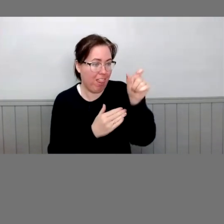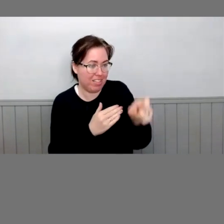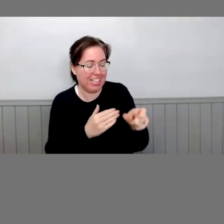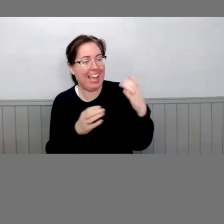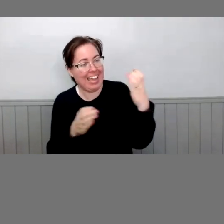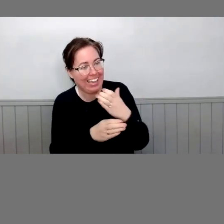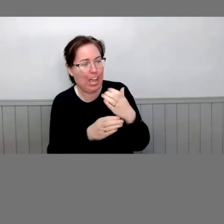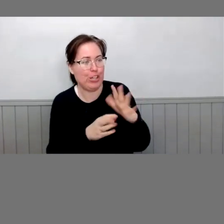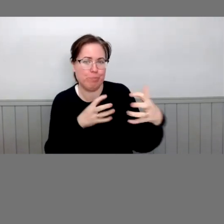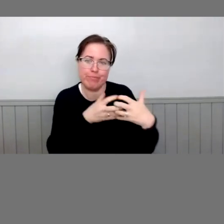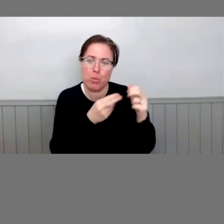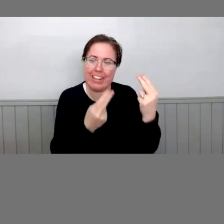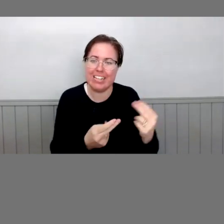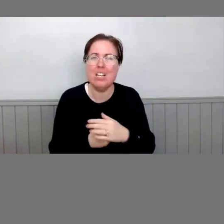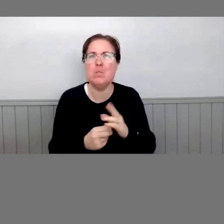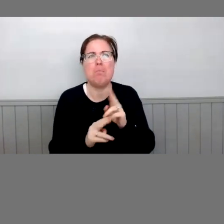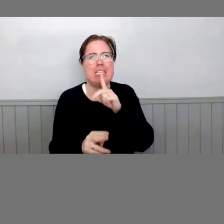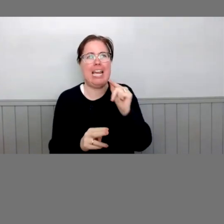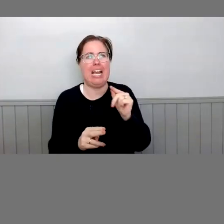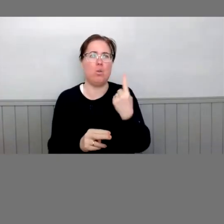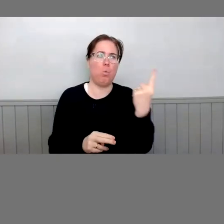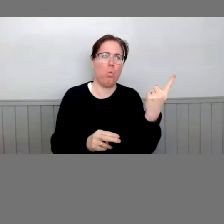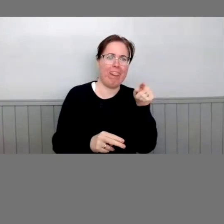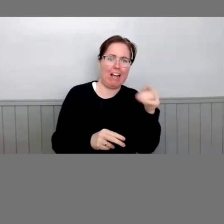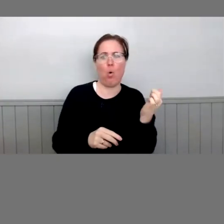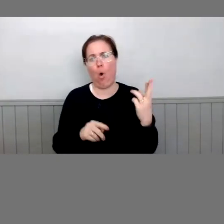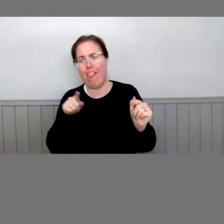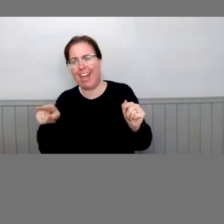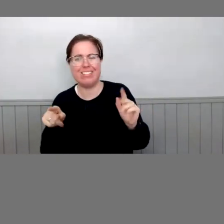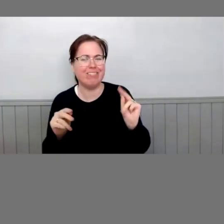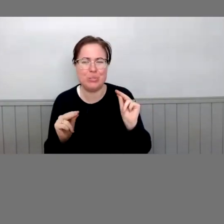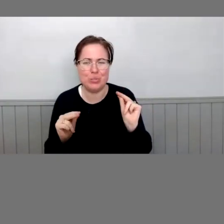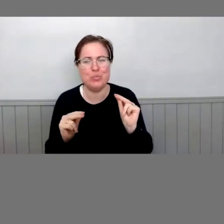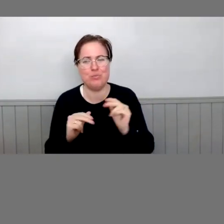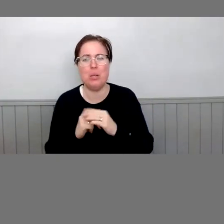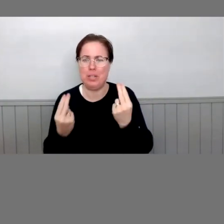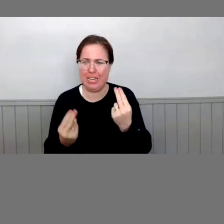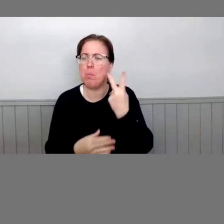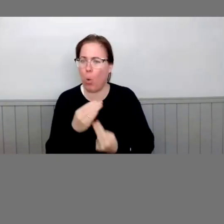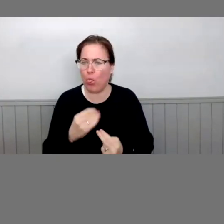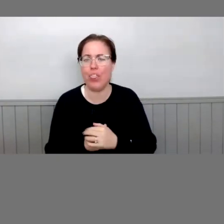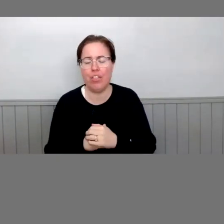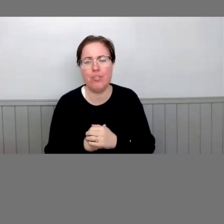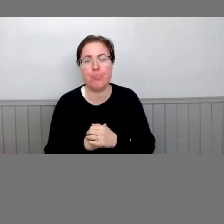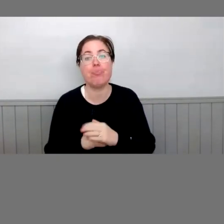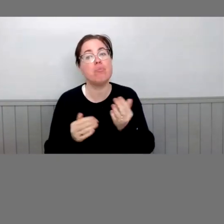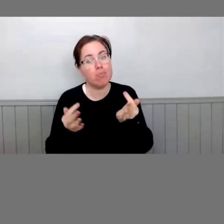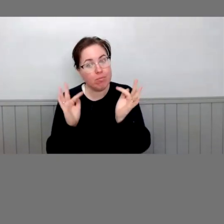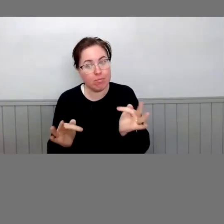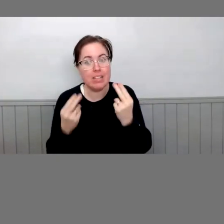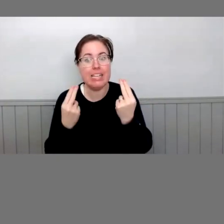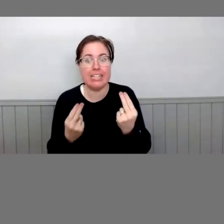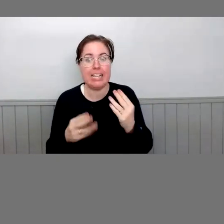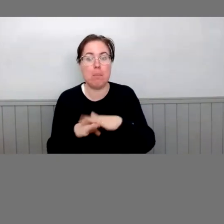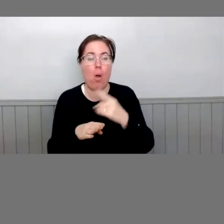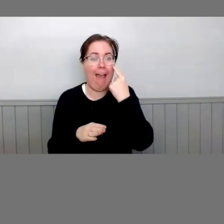So I wouldn't necessarily think it has to be one or the other. I think uh, we certainly need more evidence for